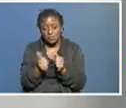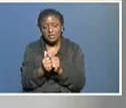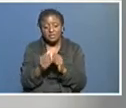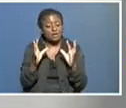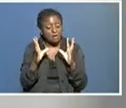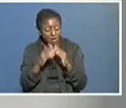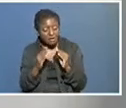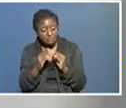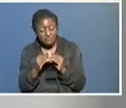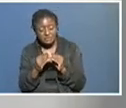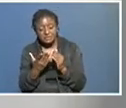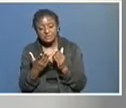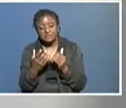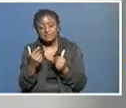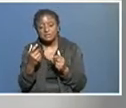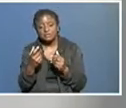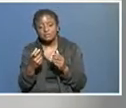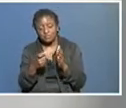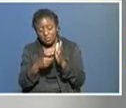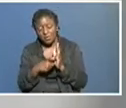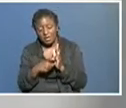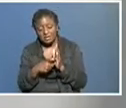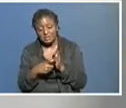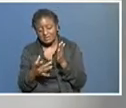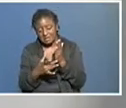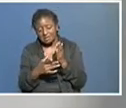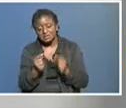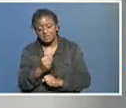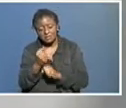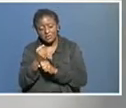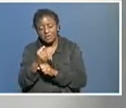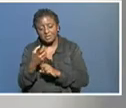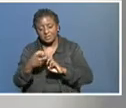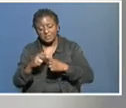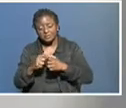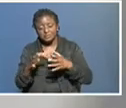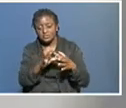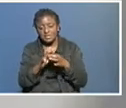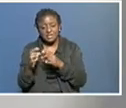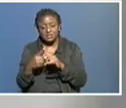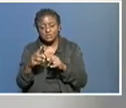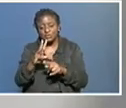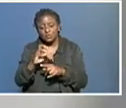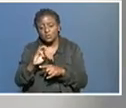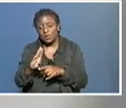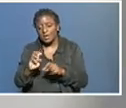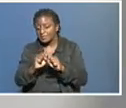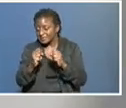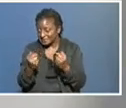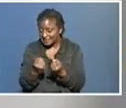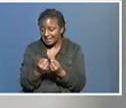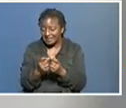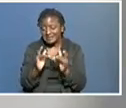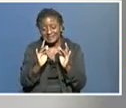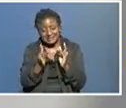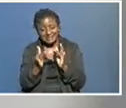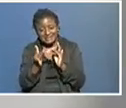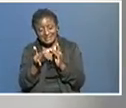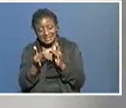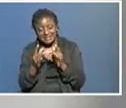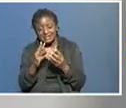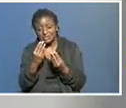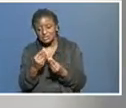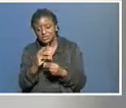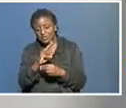setup, request for technical support issues related to the website, internet, software and